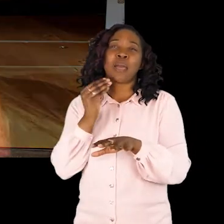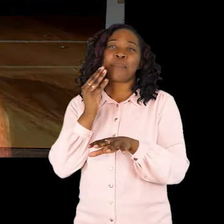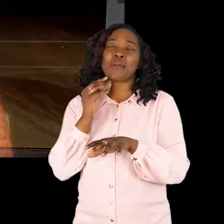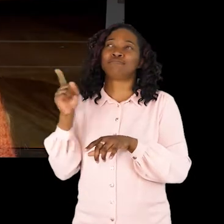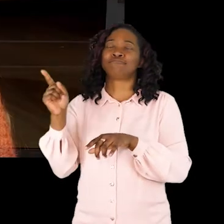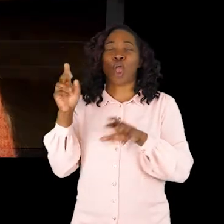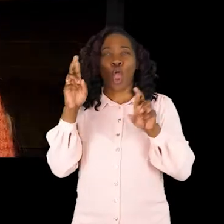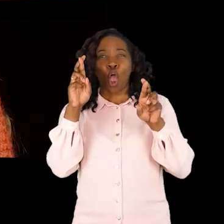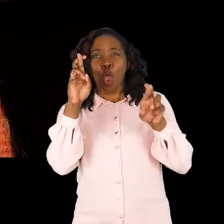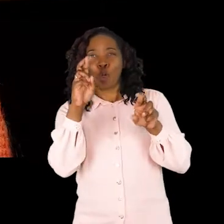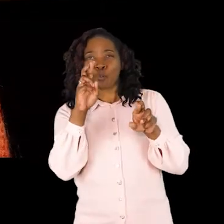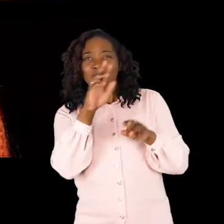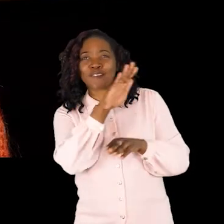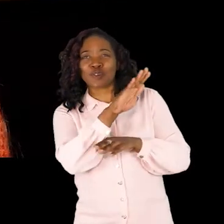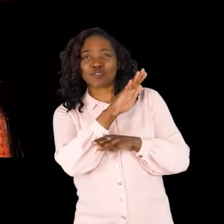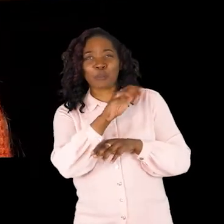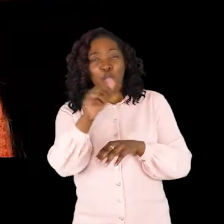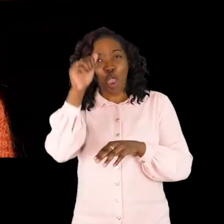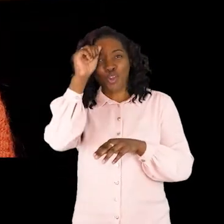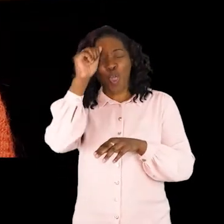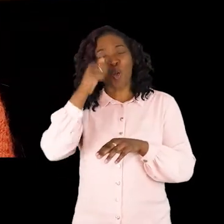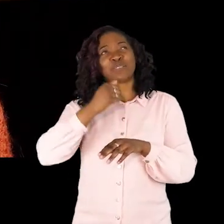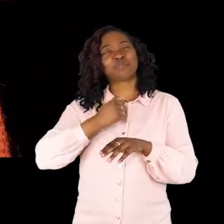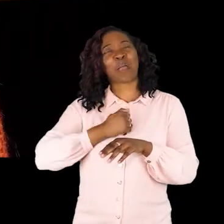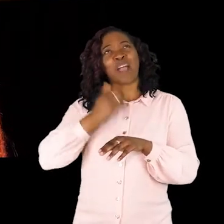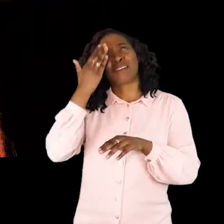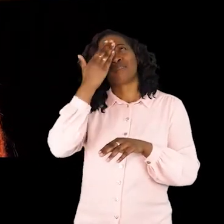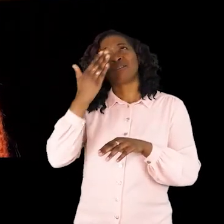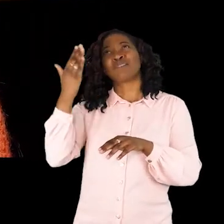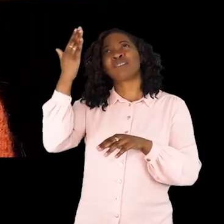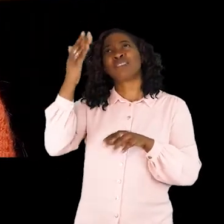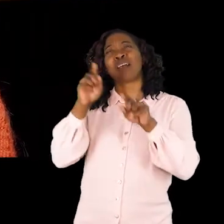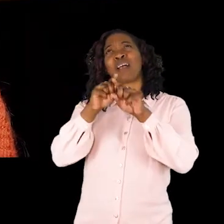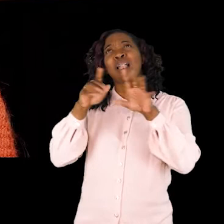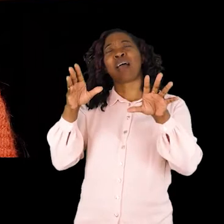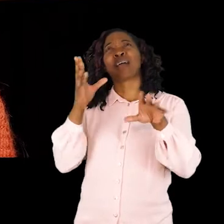Pulp forms in billows from afar, but I know it's a fiction of my own citrus.